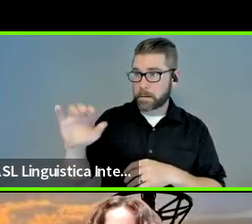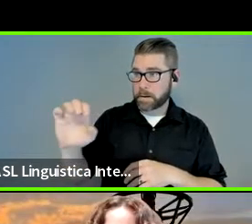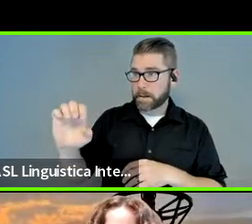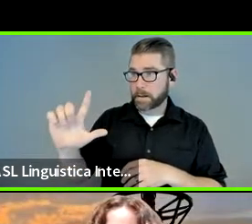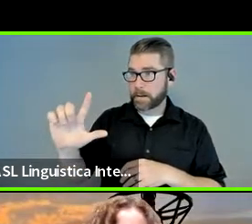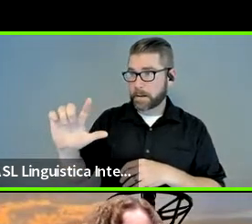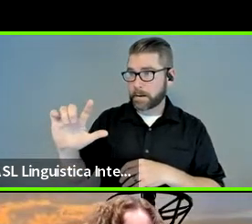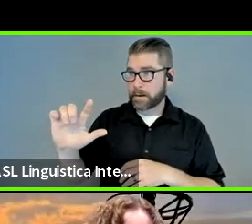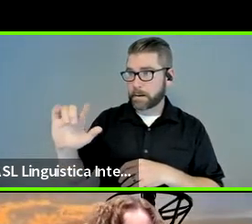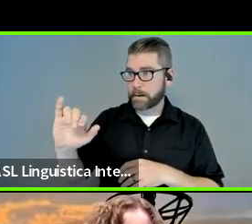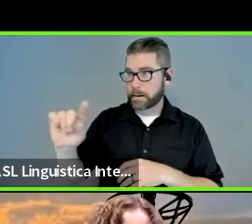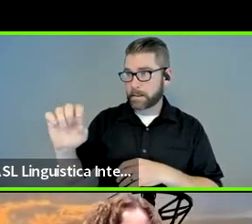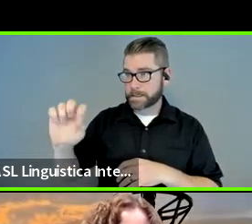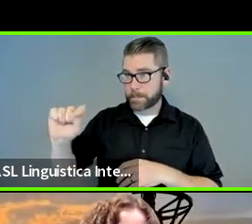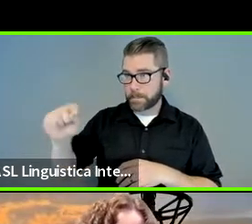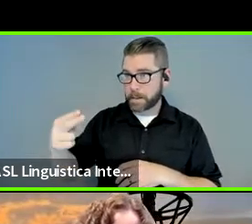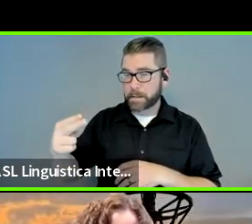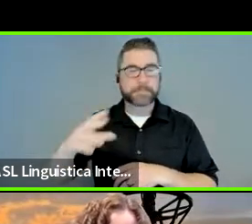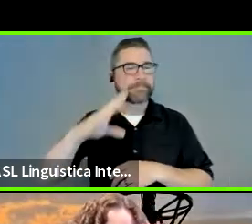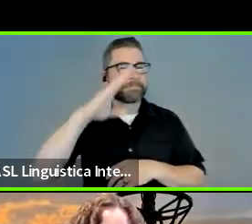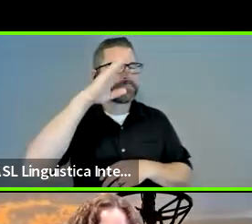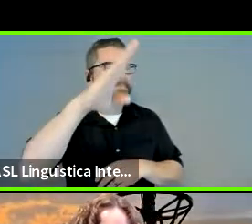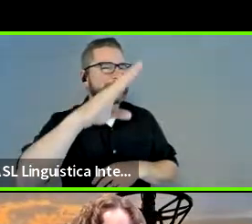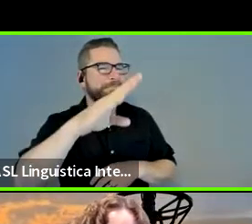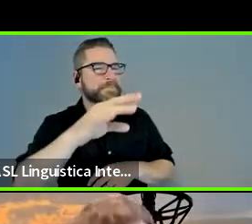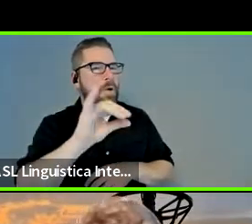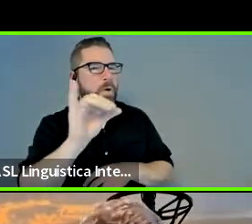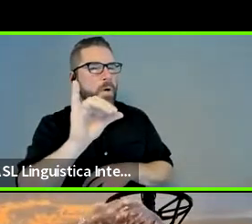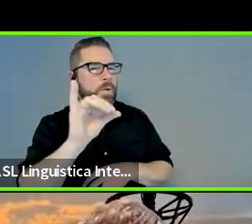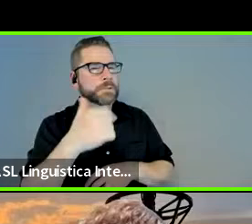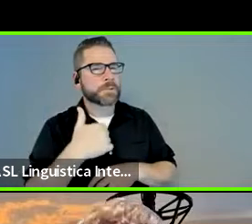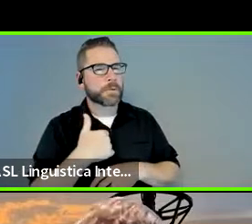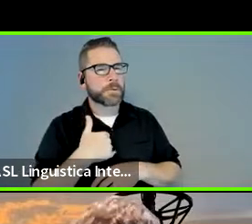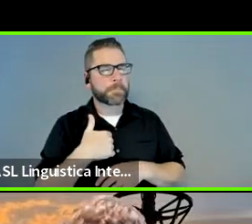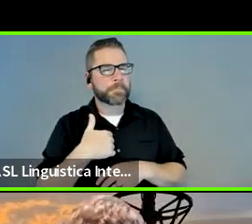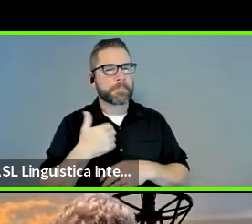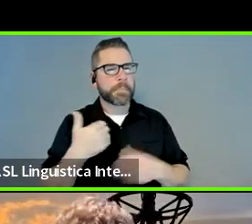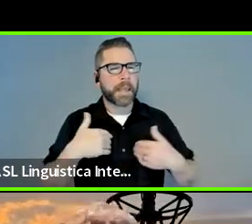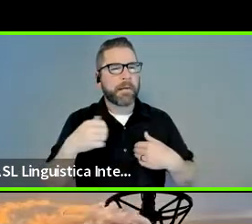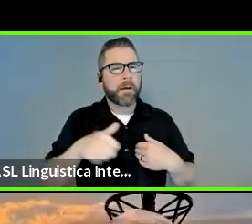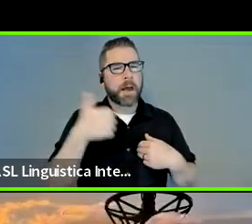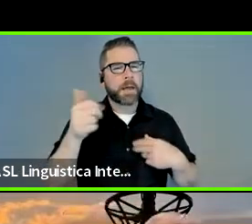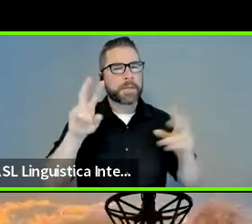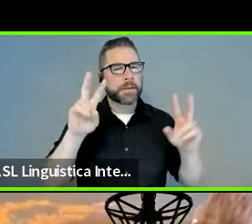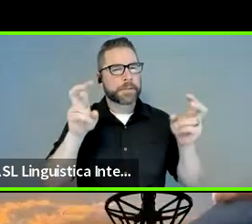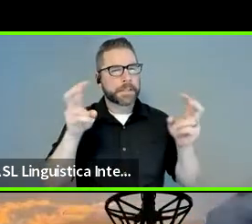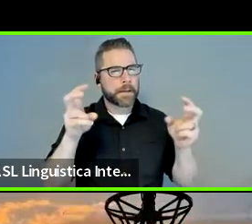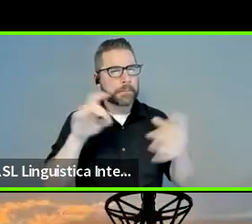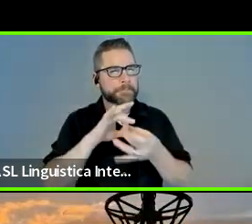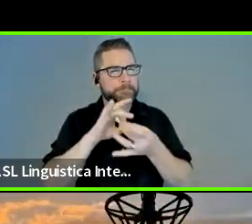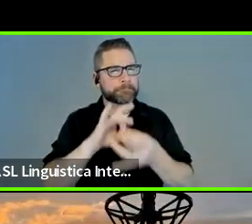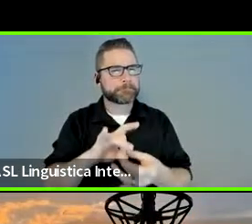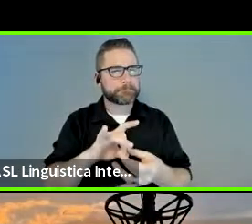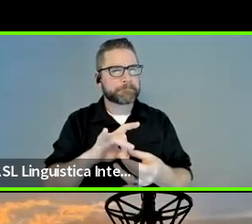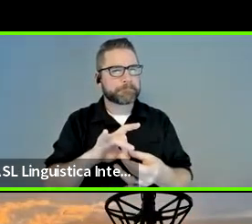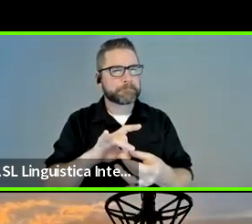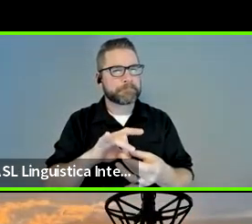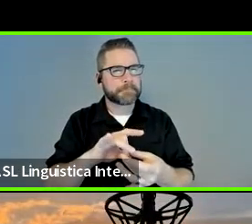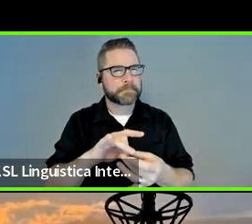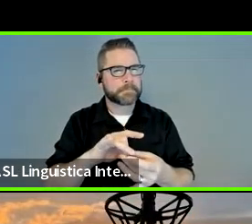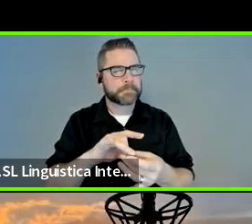Hi. Also, I had a another topic regarding the